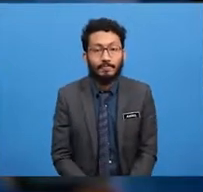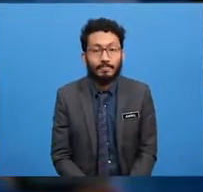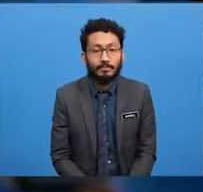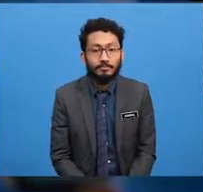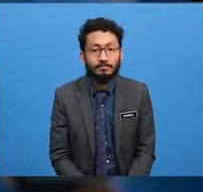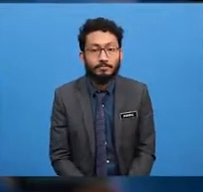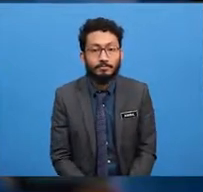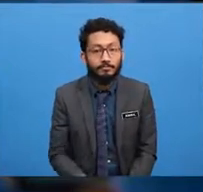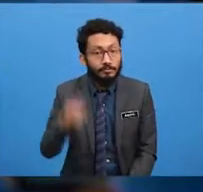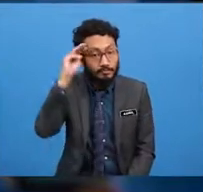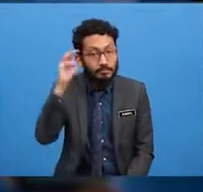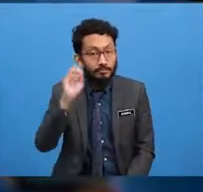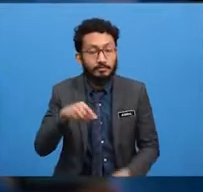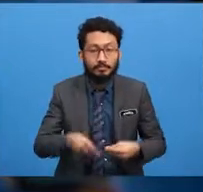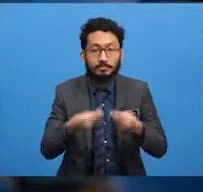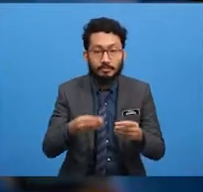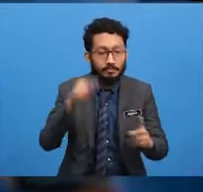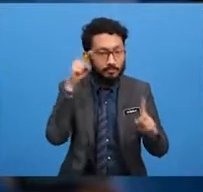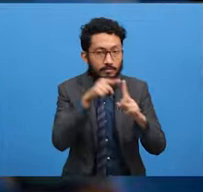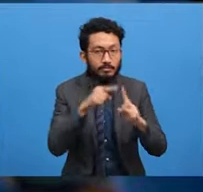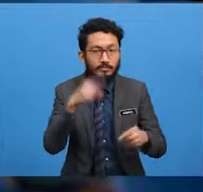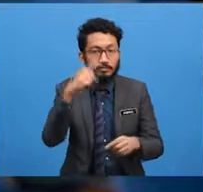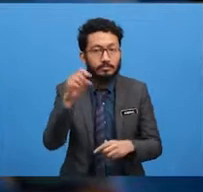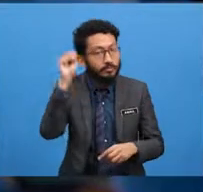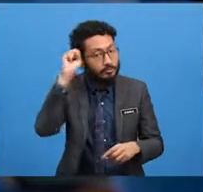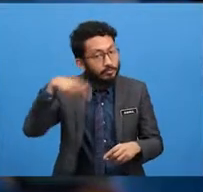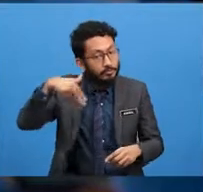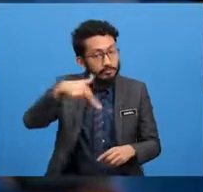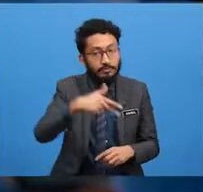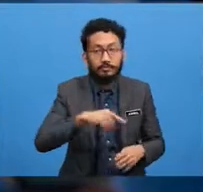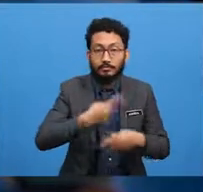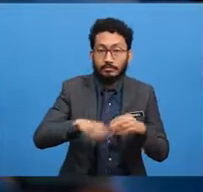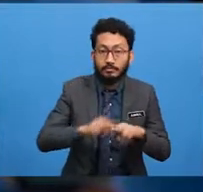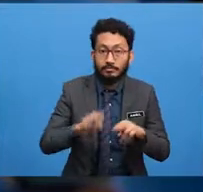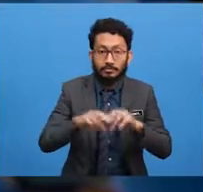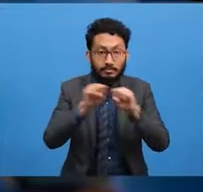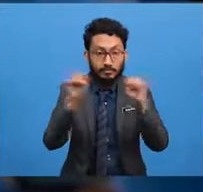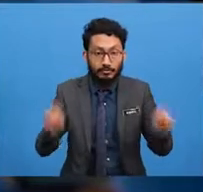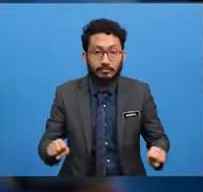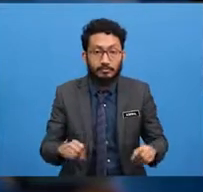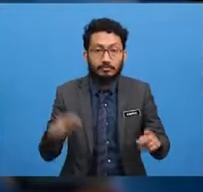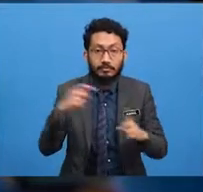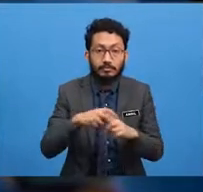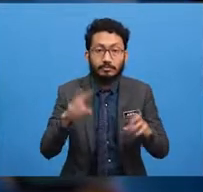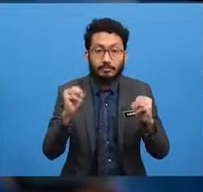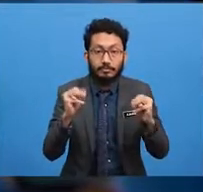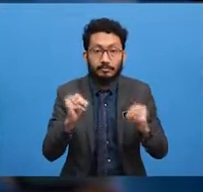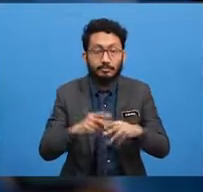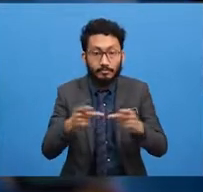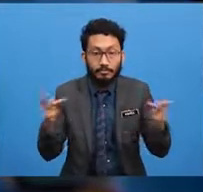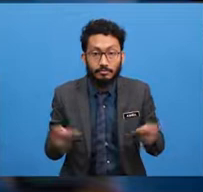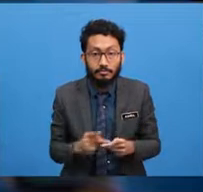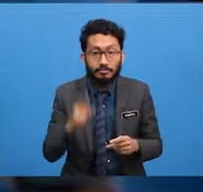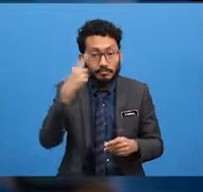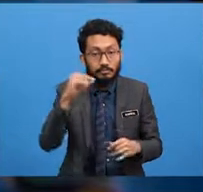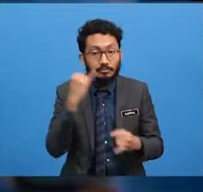Mark must give directions for Andrew to walk from the train station to the meeting place. And for the last